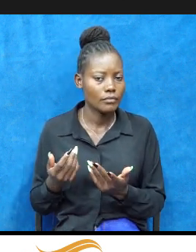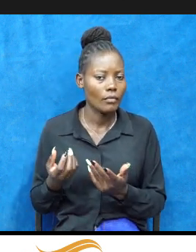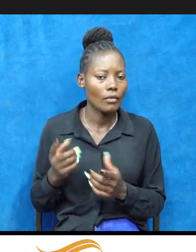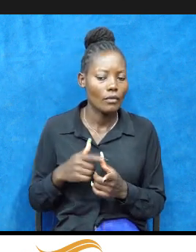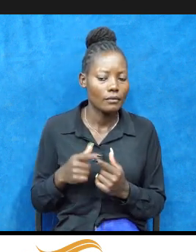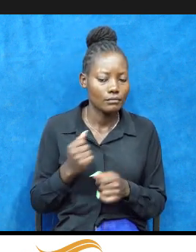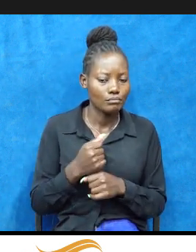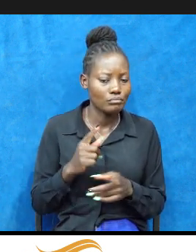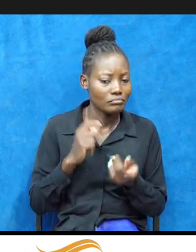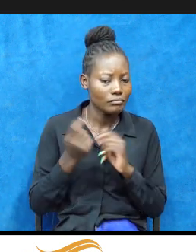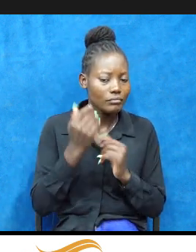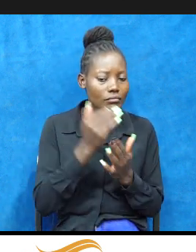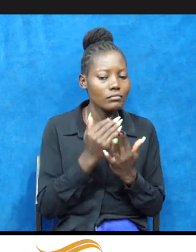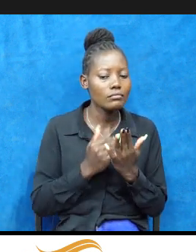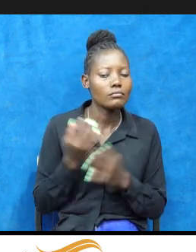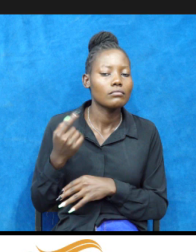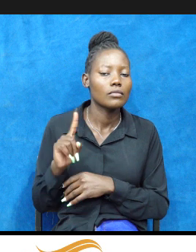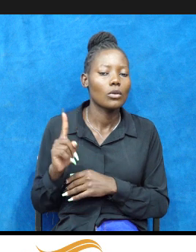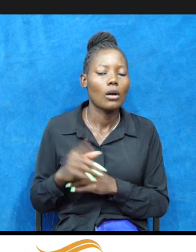have to make a change in your program.